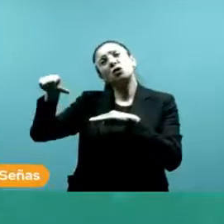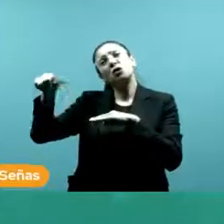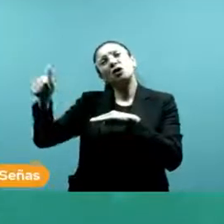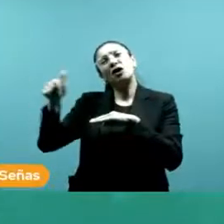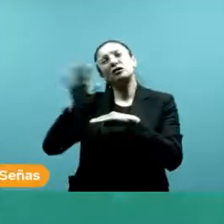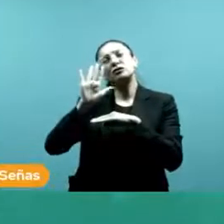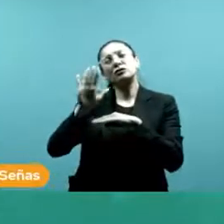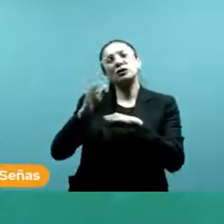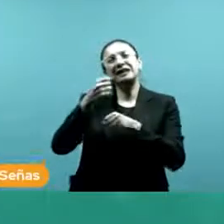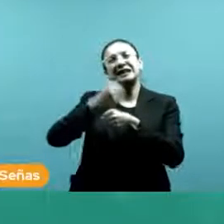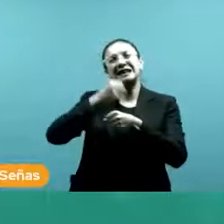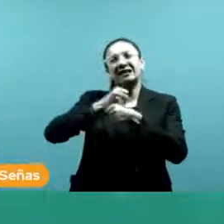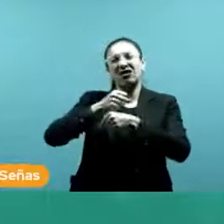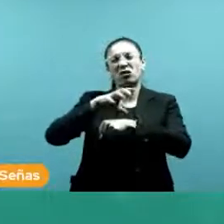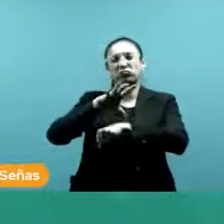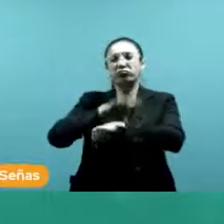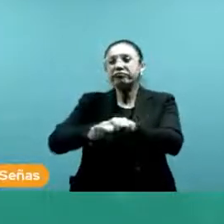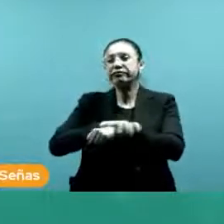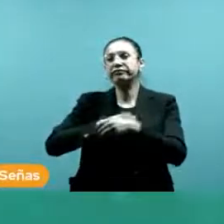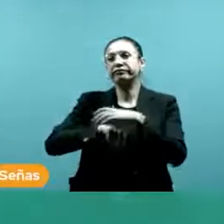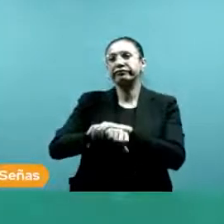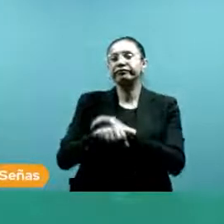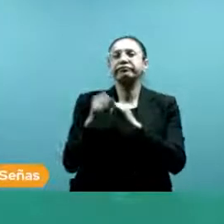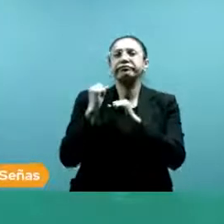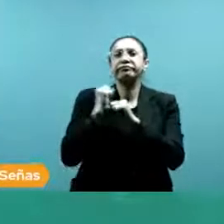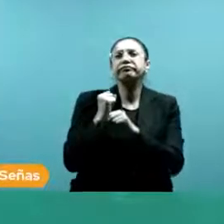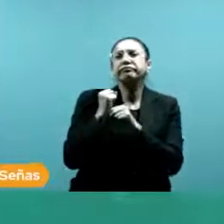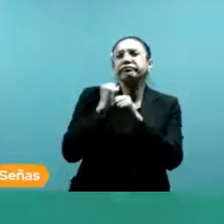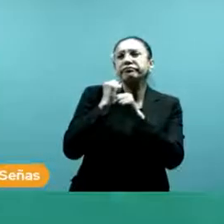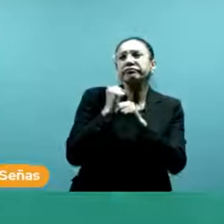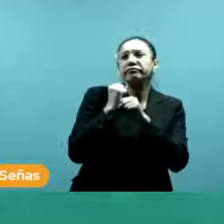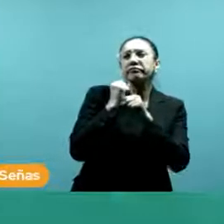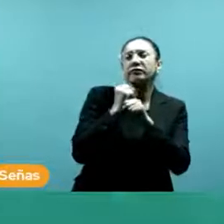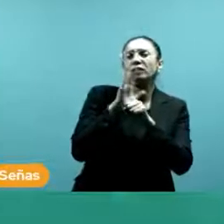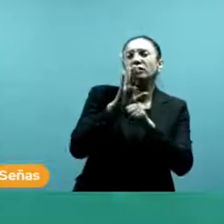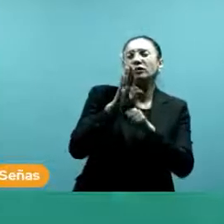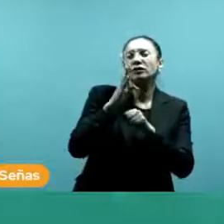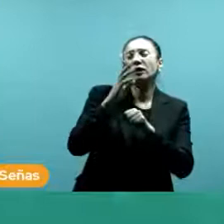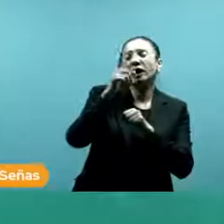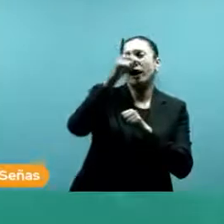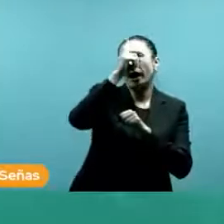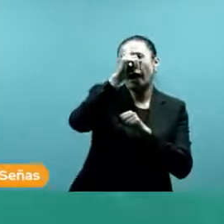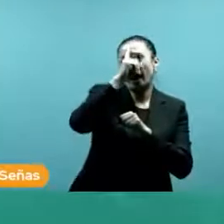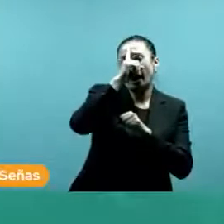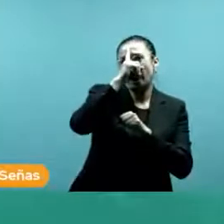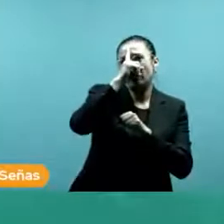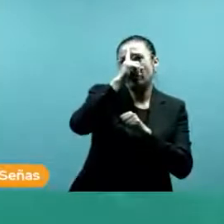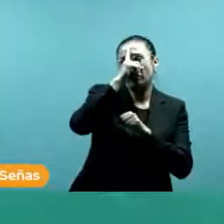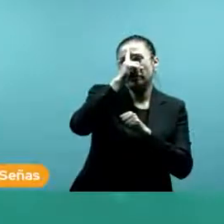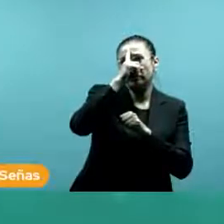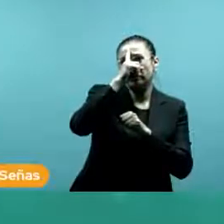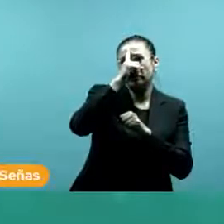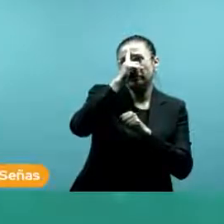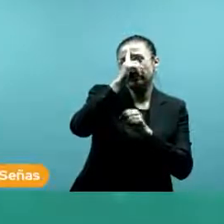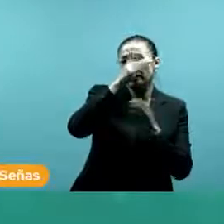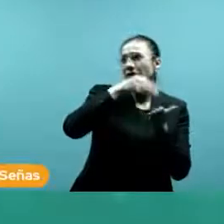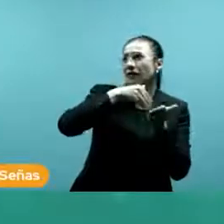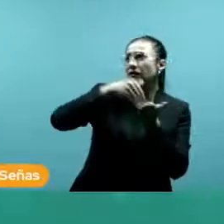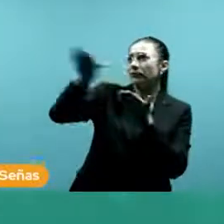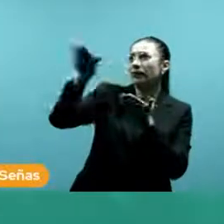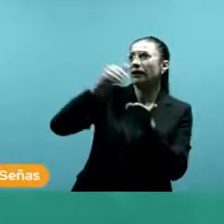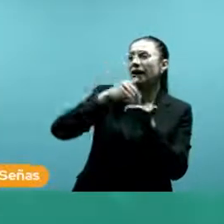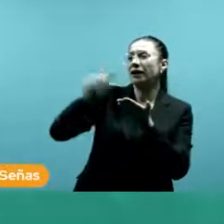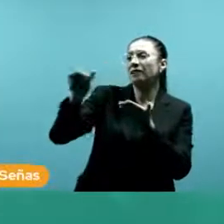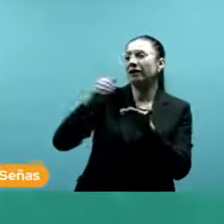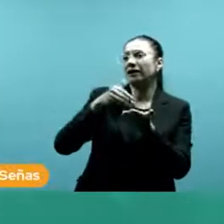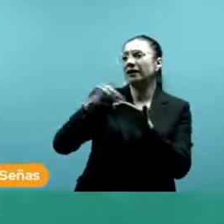Germany began to deport the Jewish people from Alemania Germany empezó and from a deportar Western a los judíos de Alemania. So Auschwitz